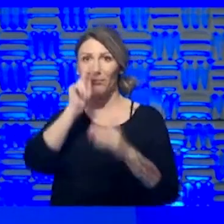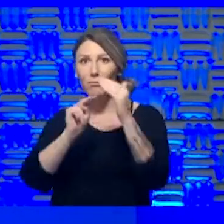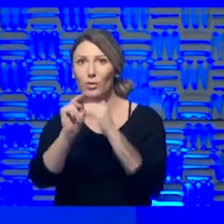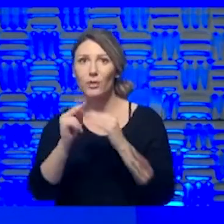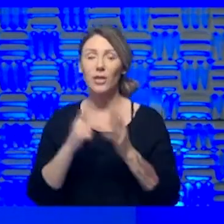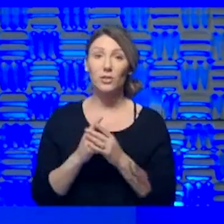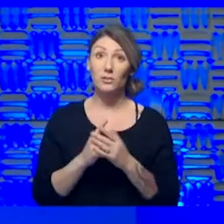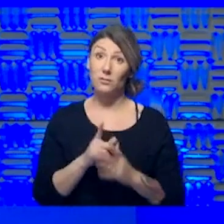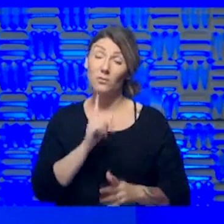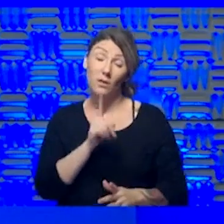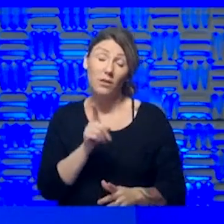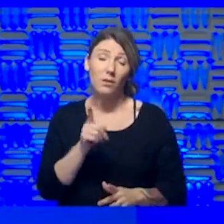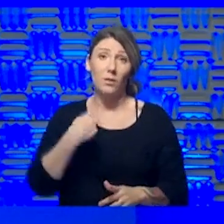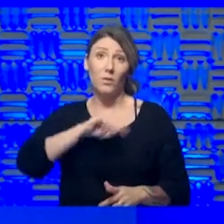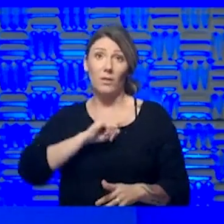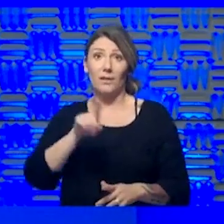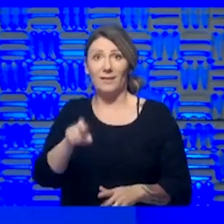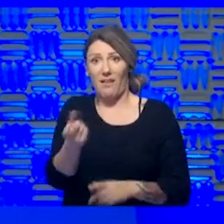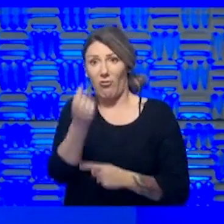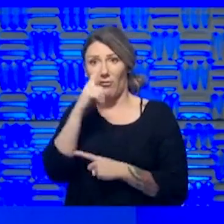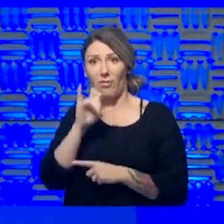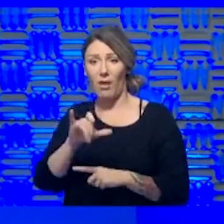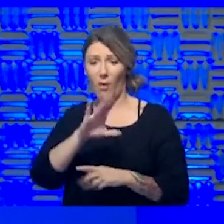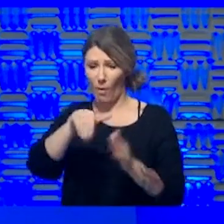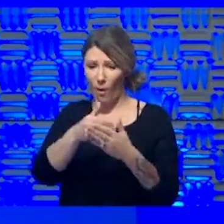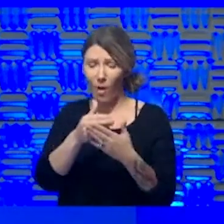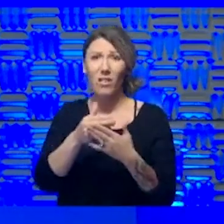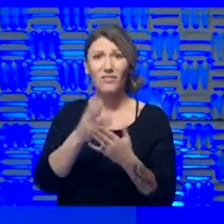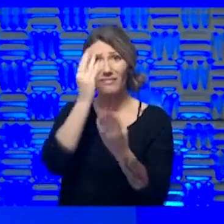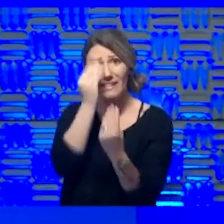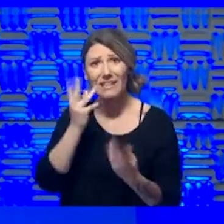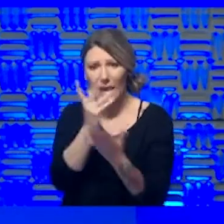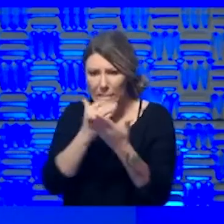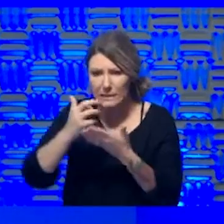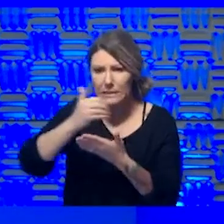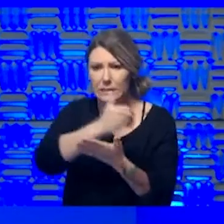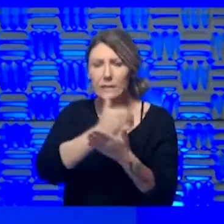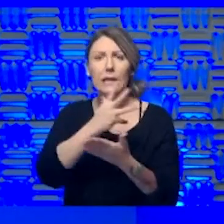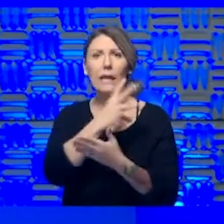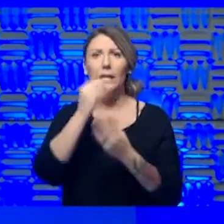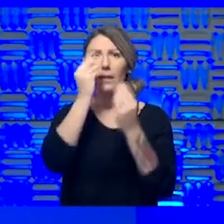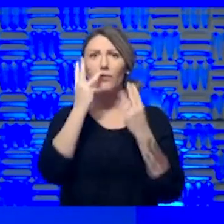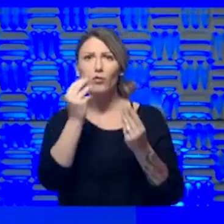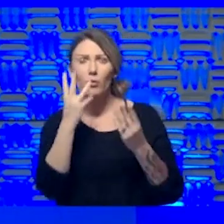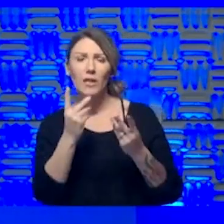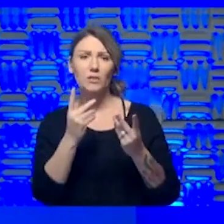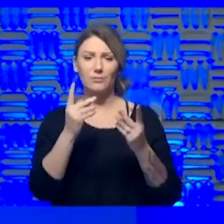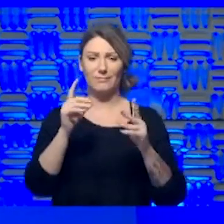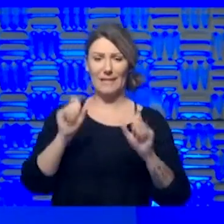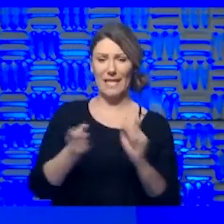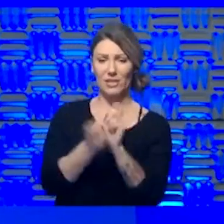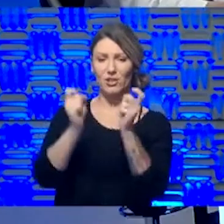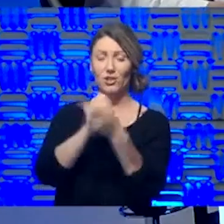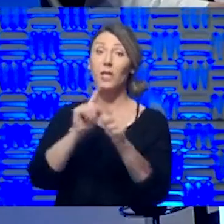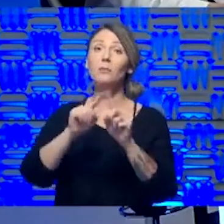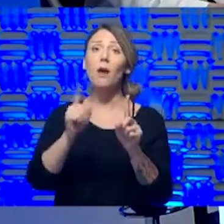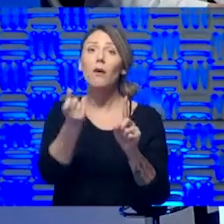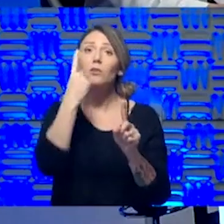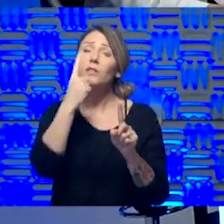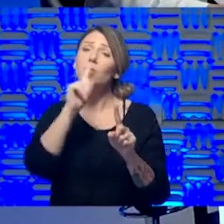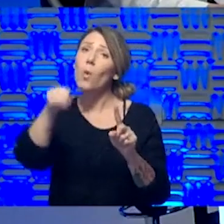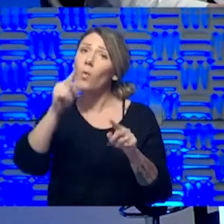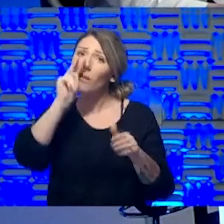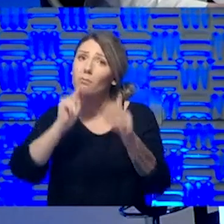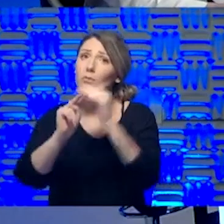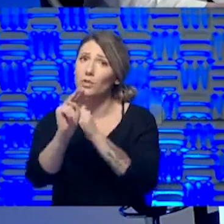this. We take in all of this data, all of this information. Hopefully we can change that. But again, it is just projections. And I would just to